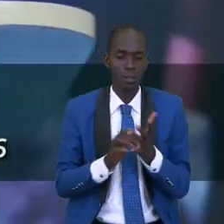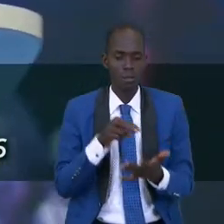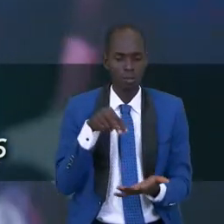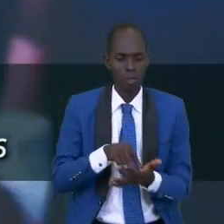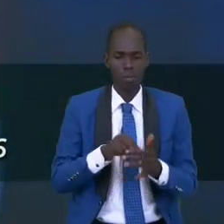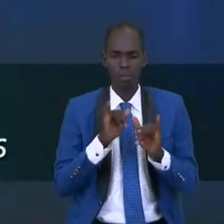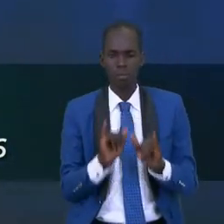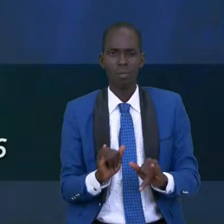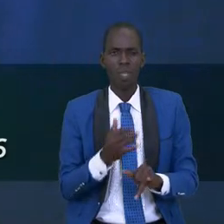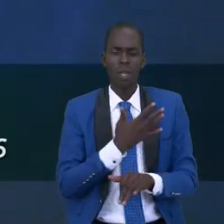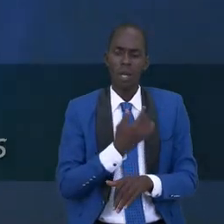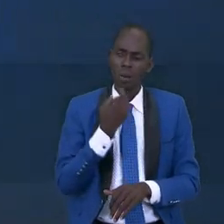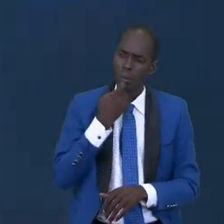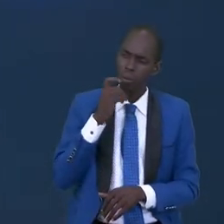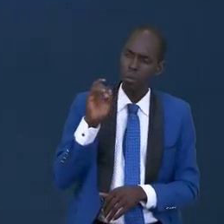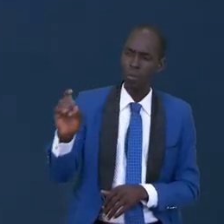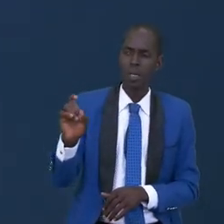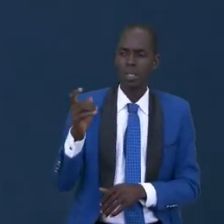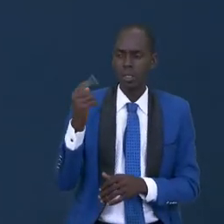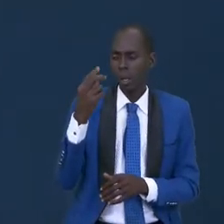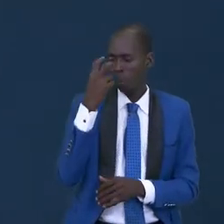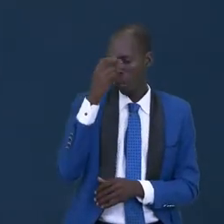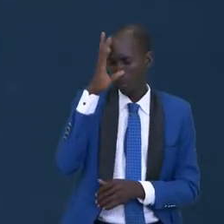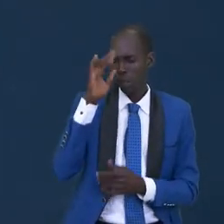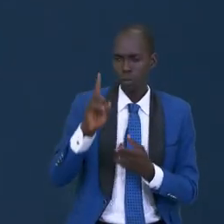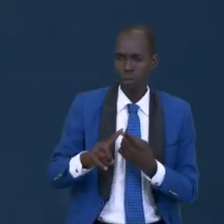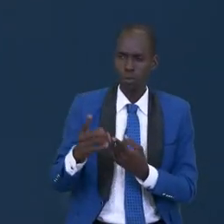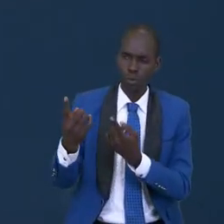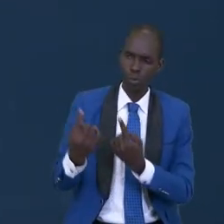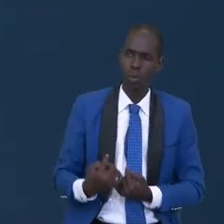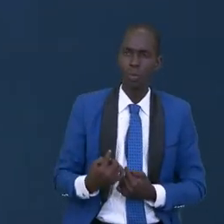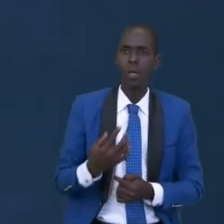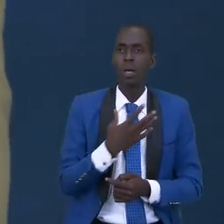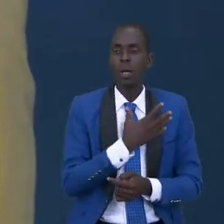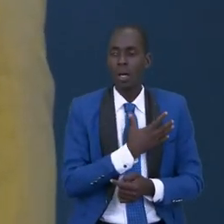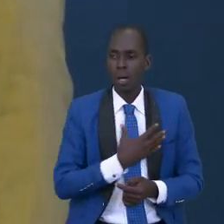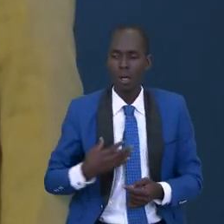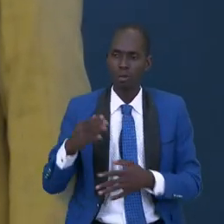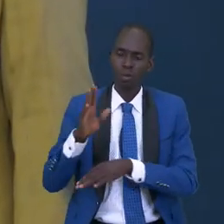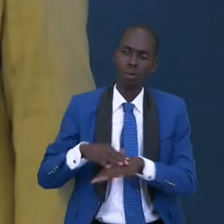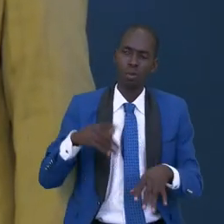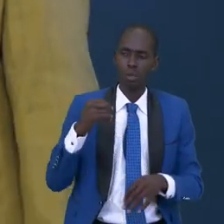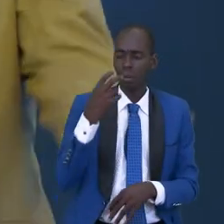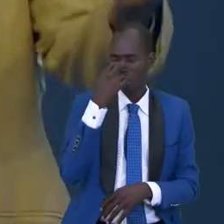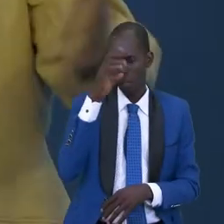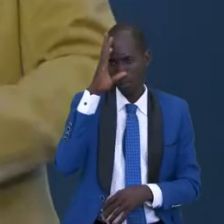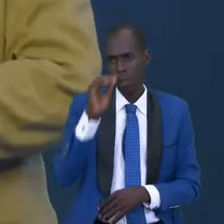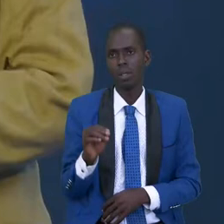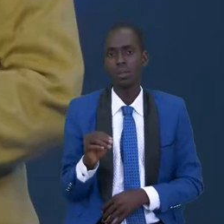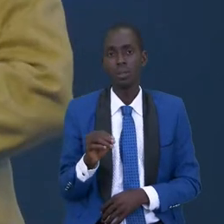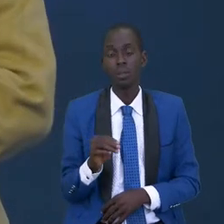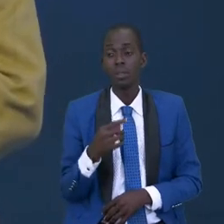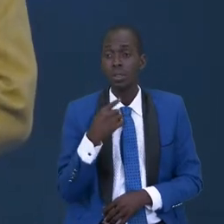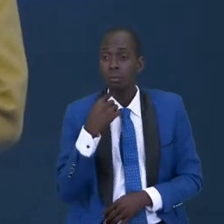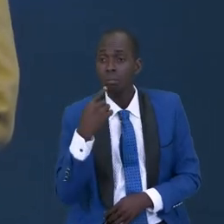and he commanded him to be called. And he called the blind man, saying